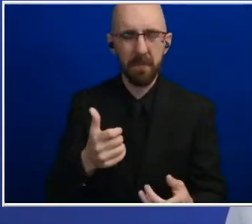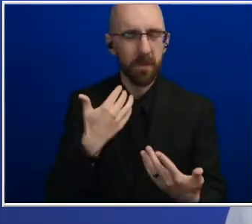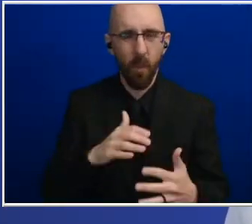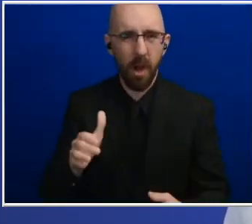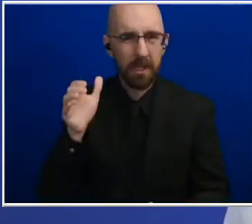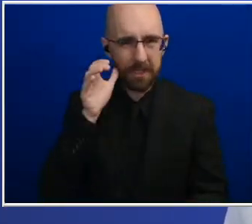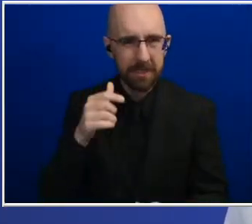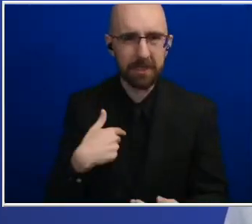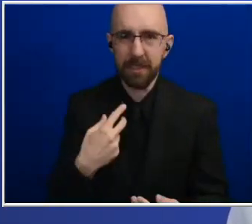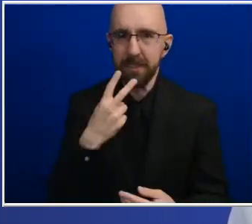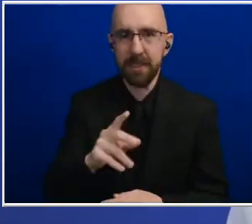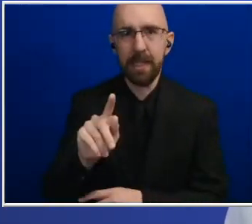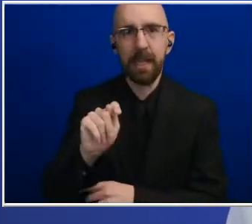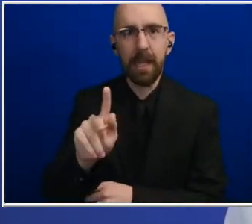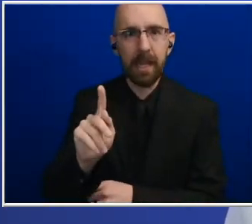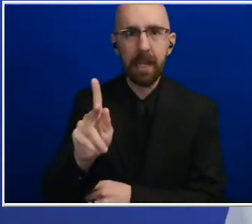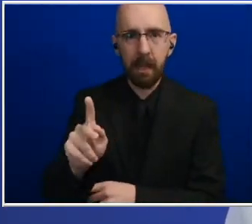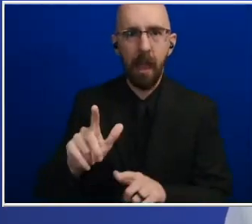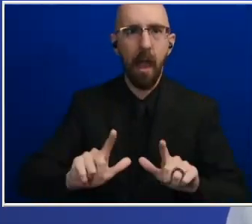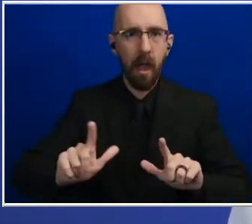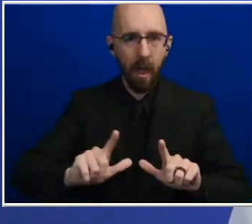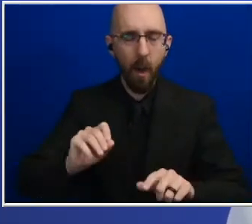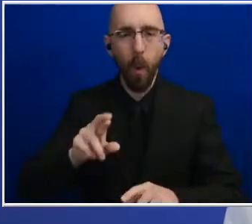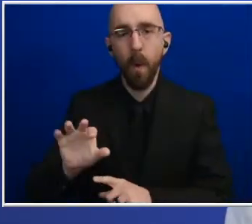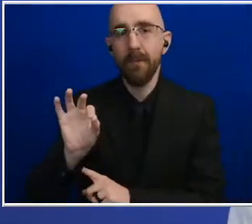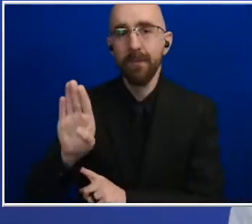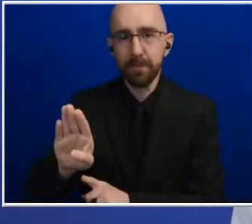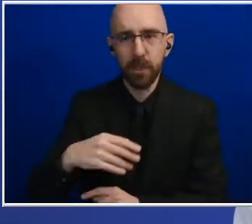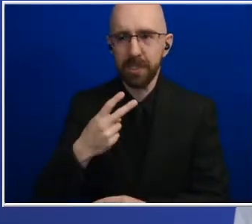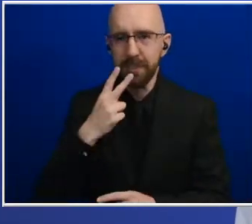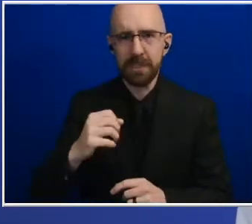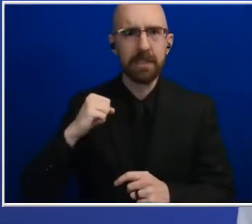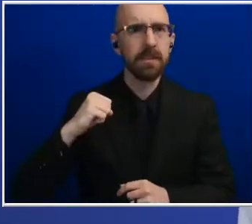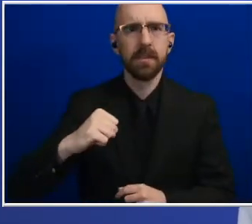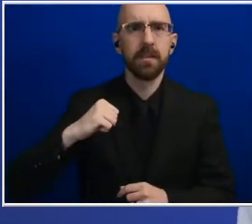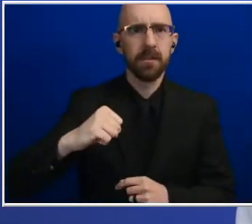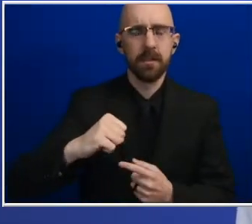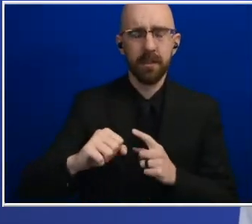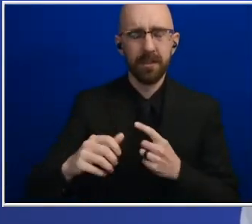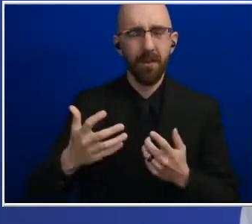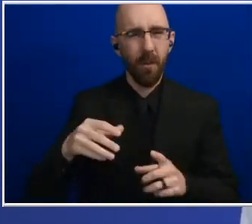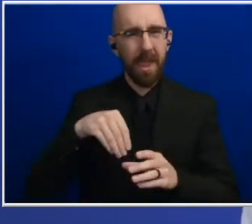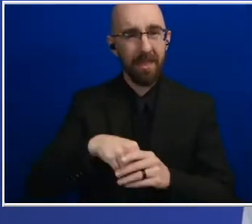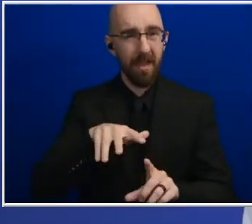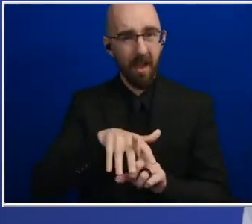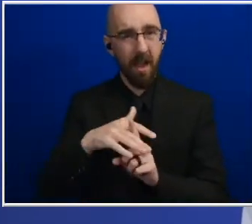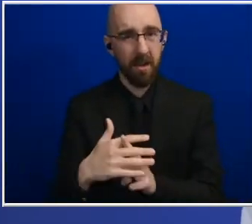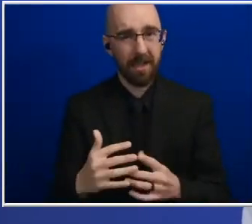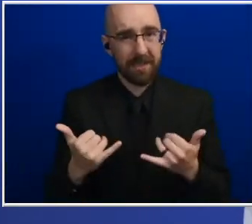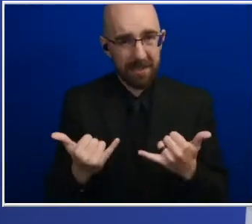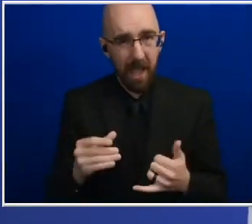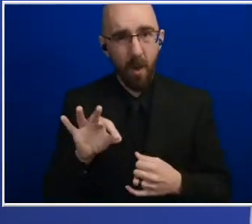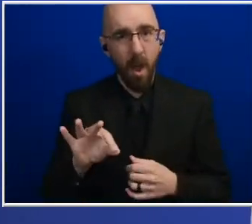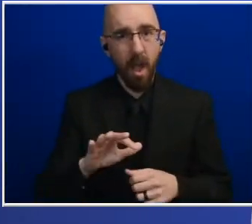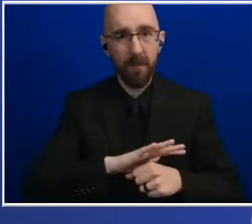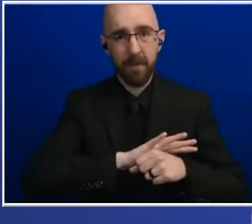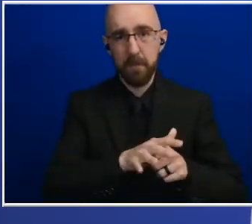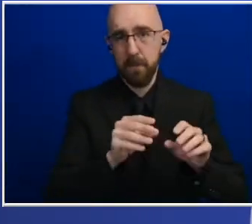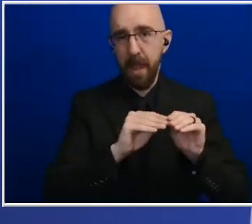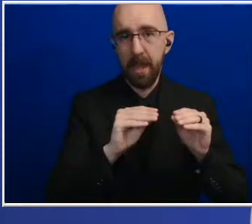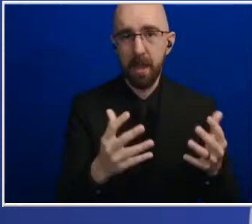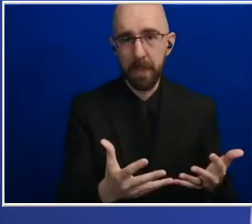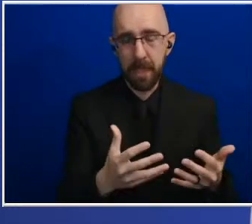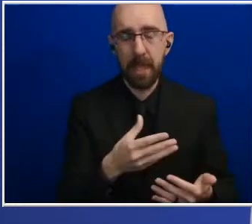TikTok or on Facebook. But it's unfortunate. So in the context now of the pandemic and not